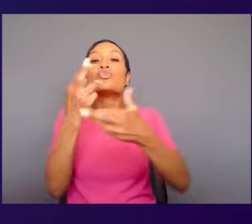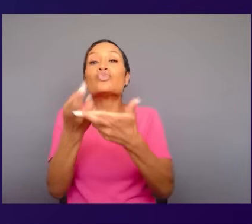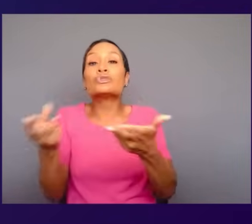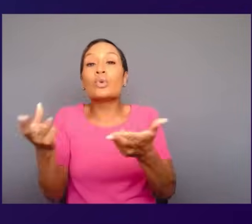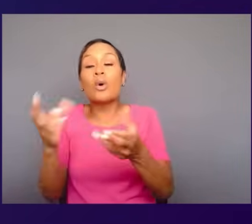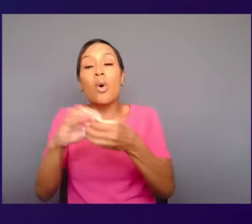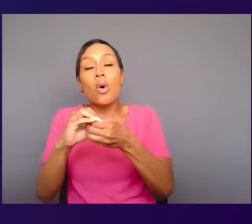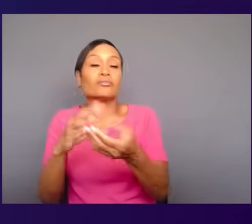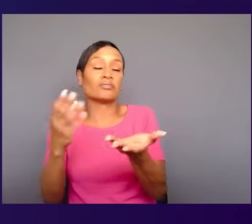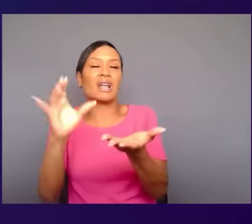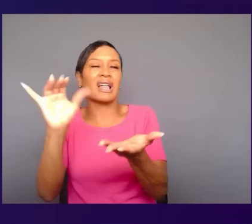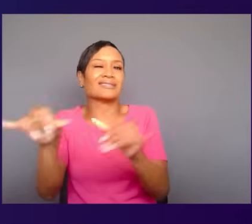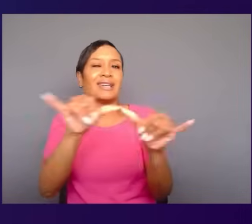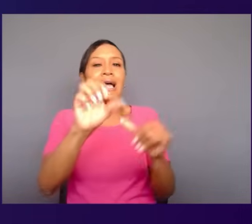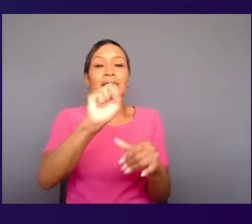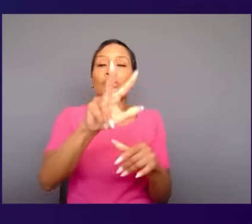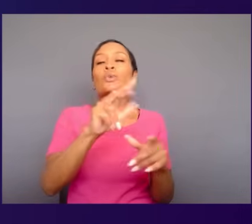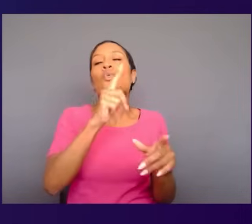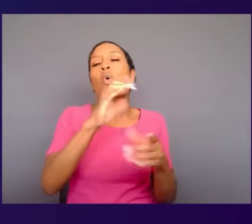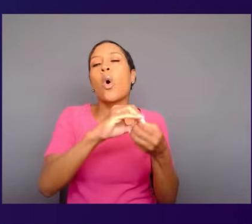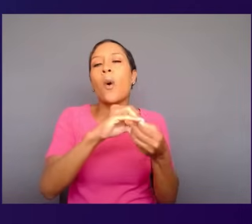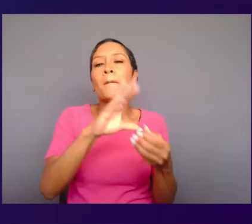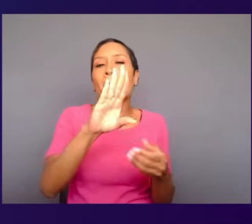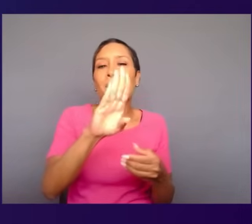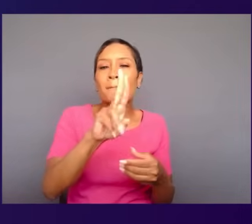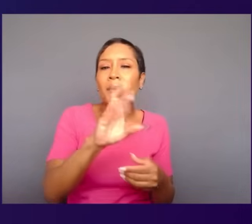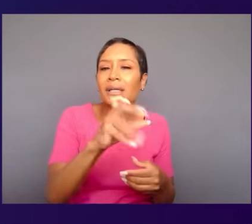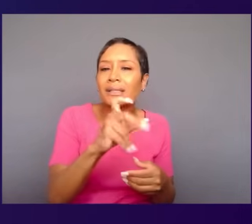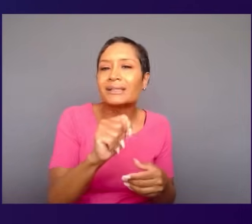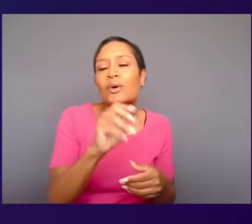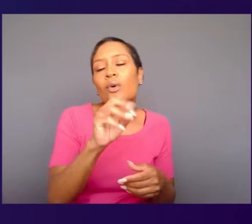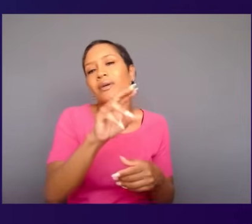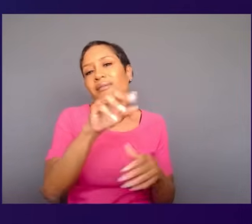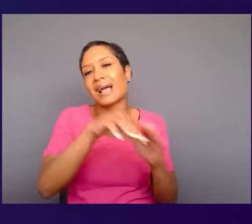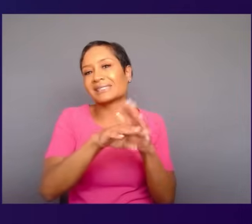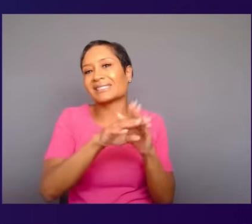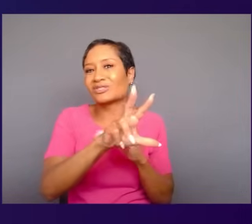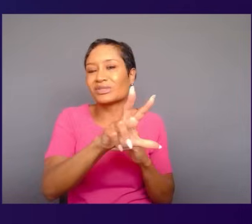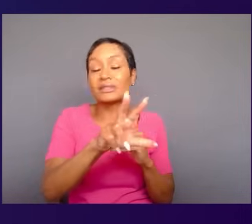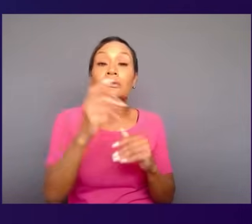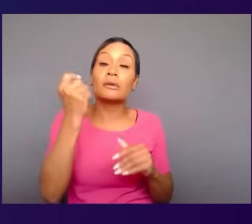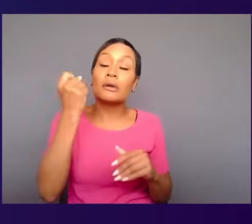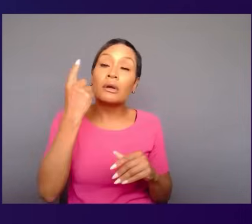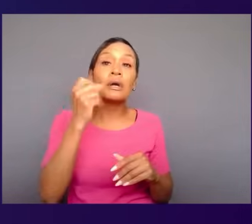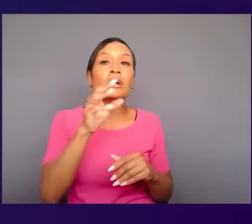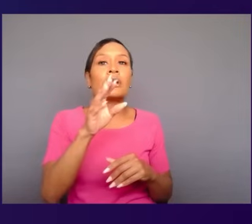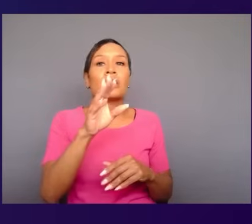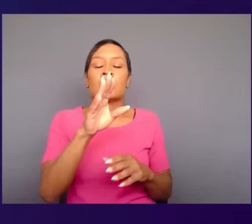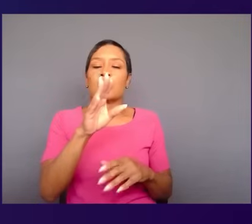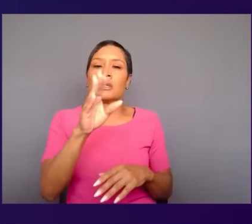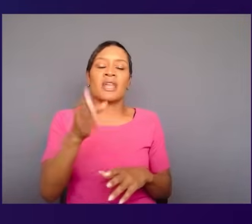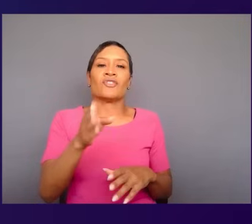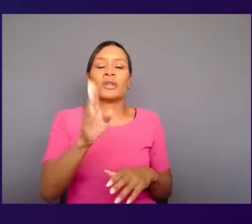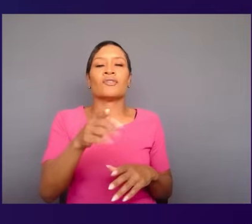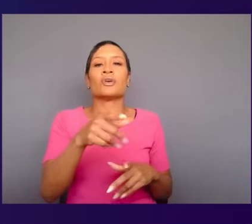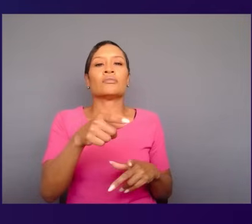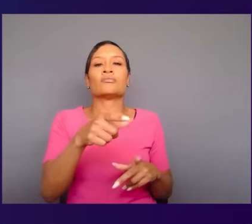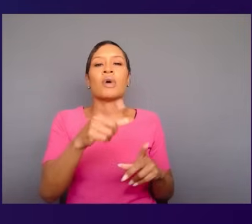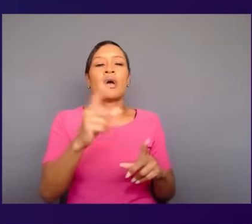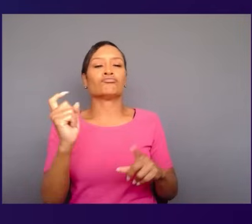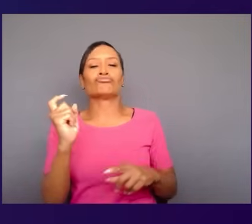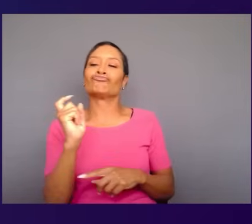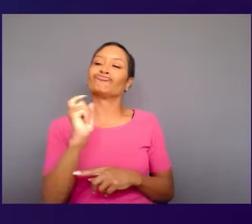case, the bucket owner or the access point owner. We want to make sure that you never are ever able to grant access